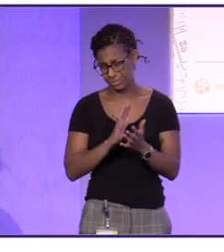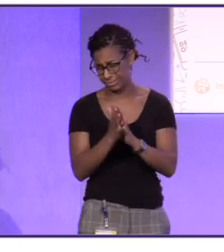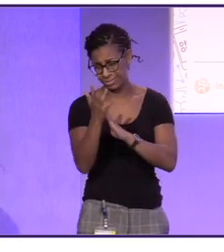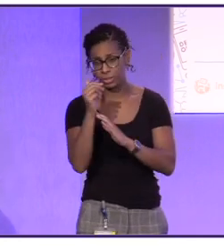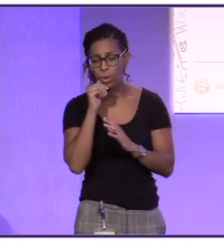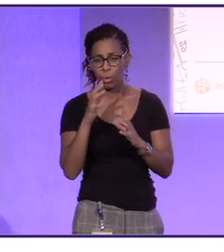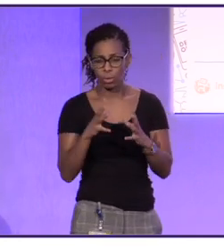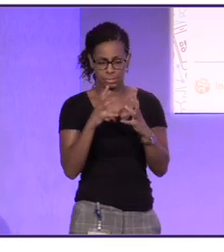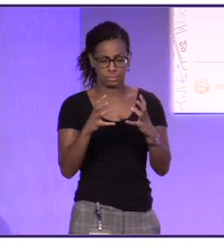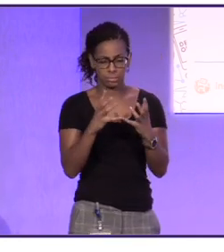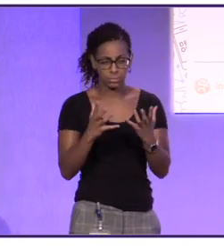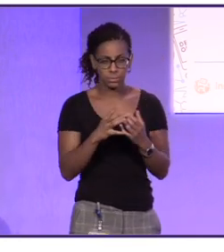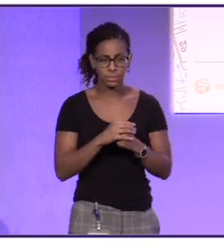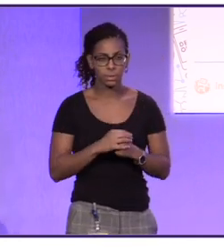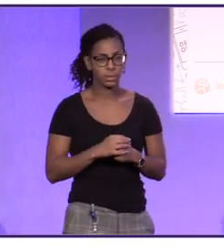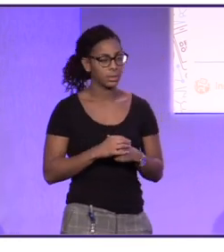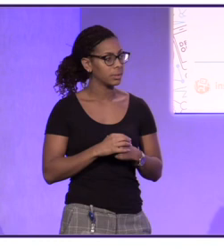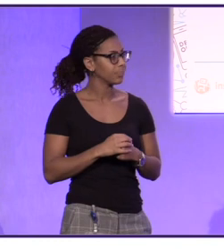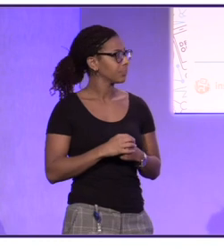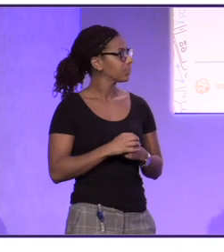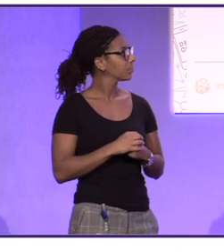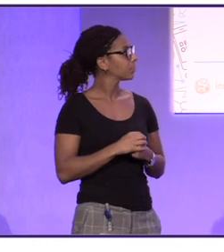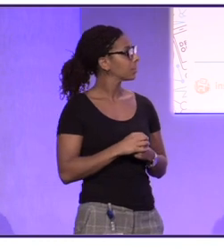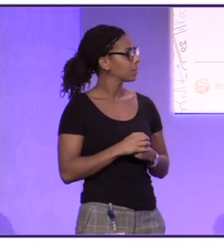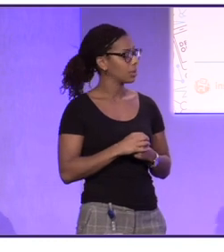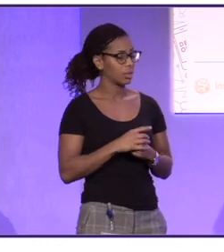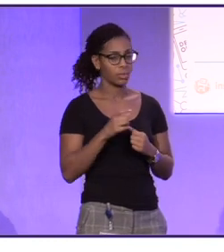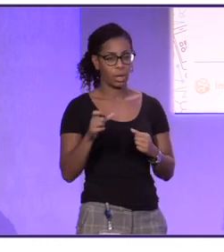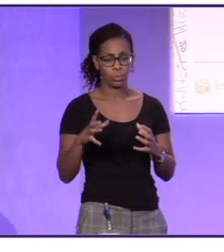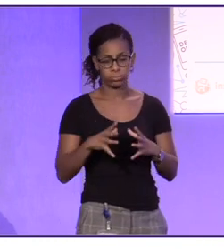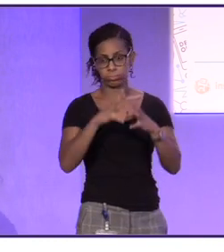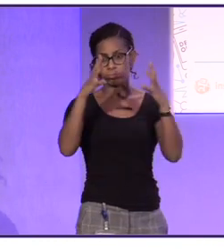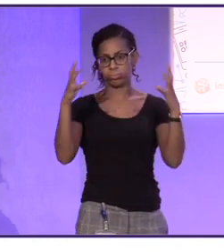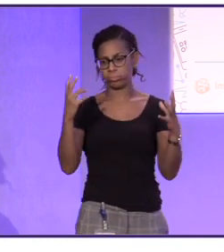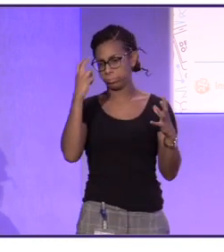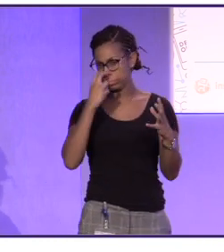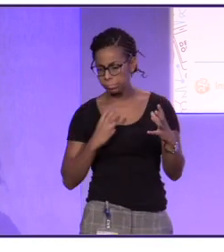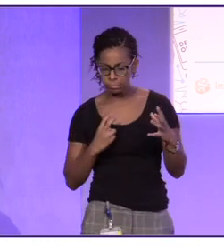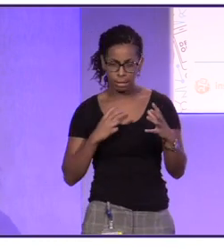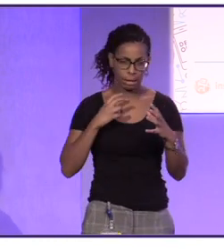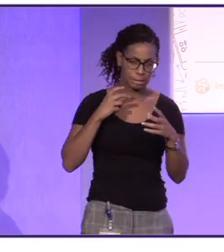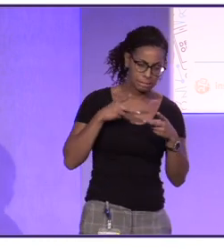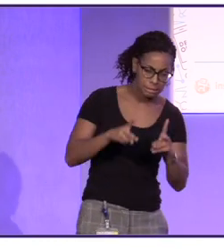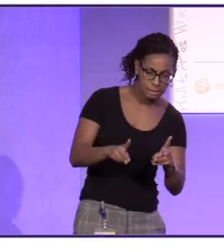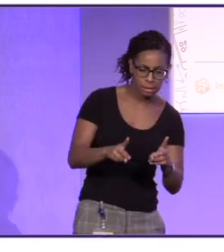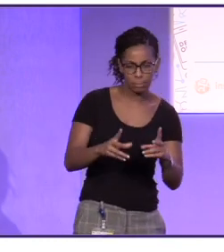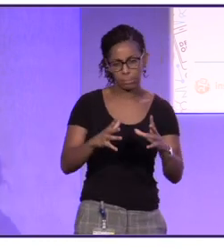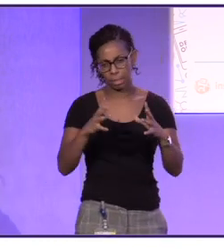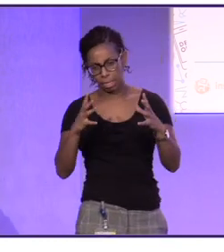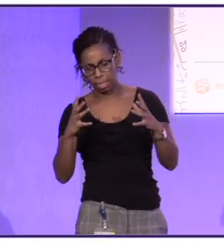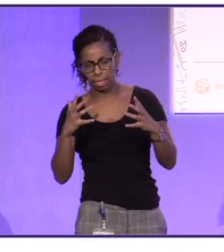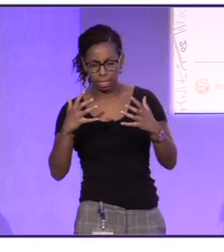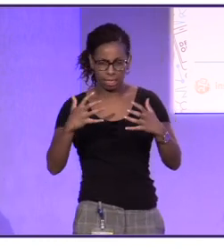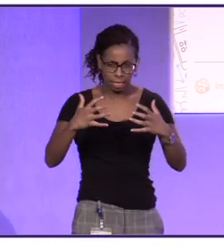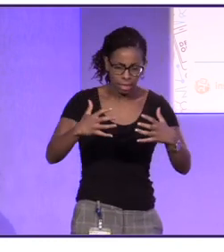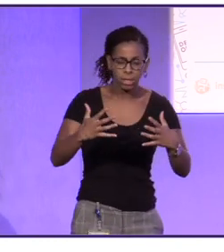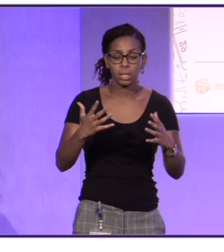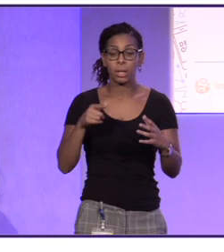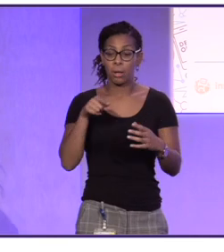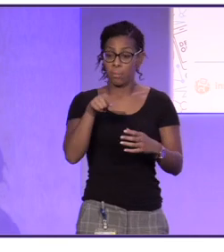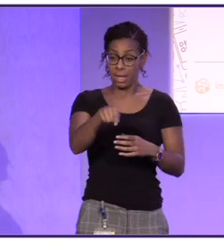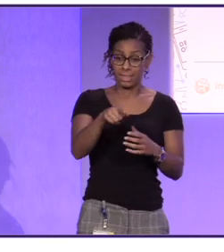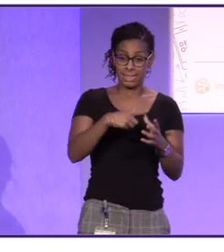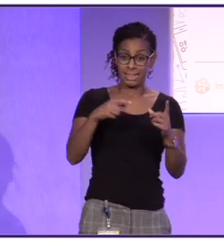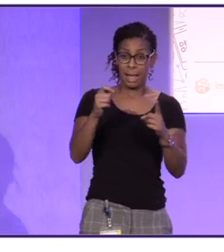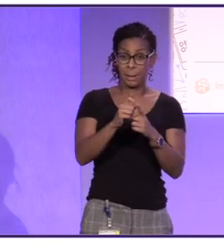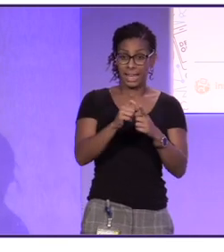pattern. So it was a monolithic system. Maybe you can show it. It was an application, and in this application